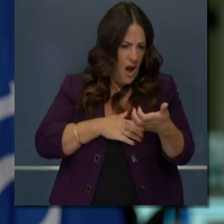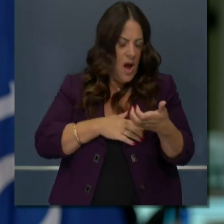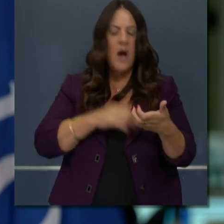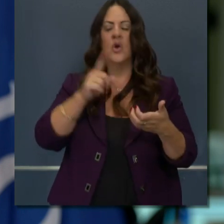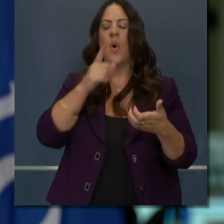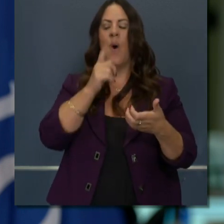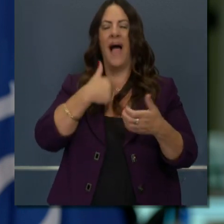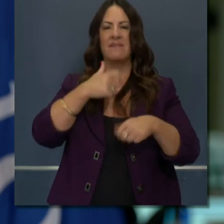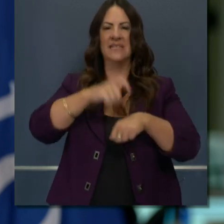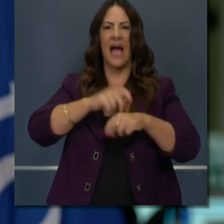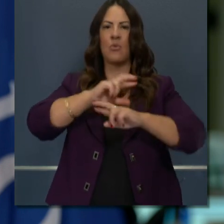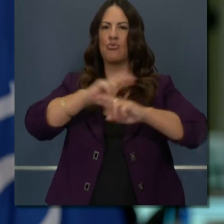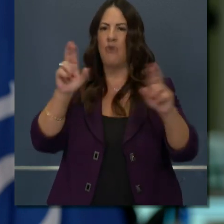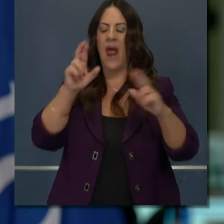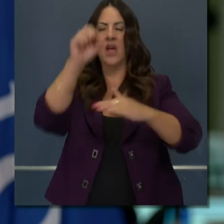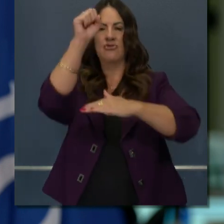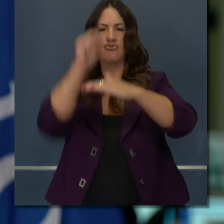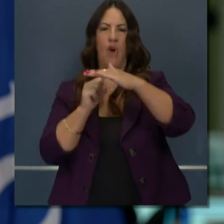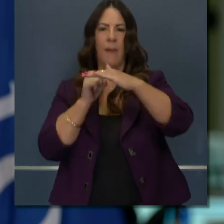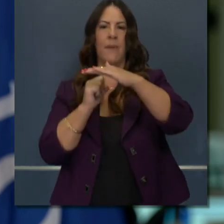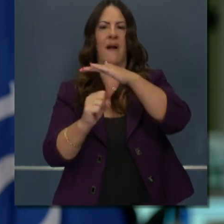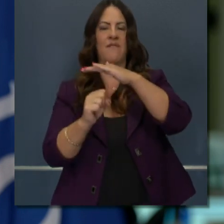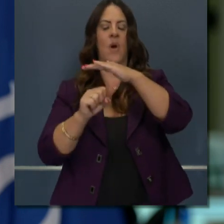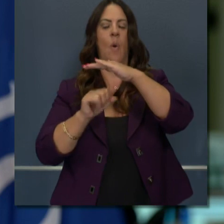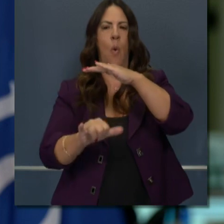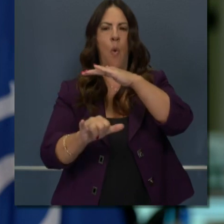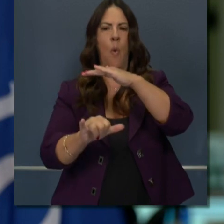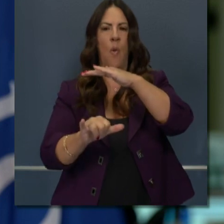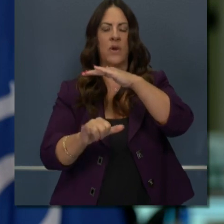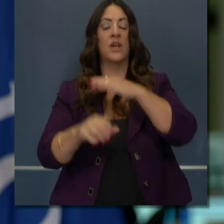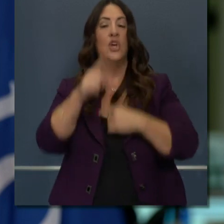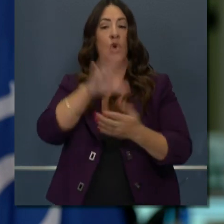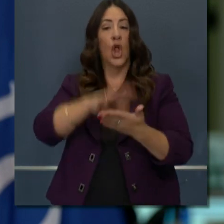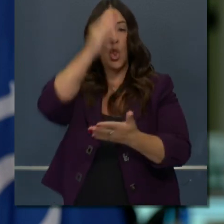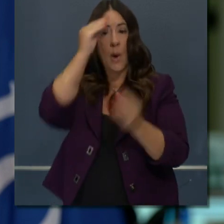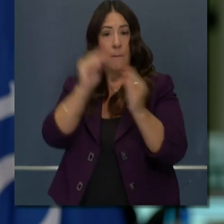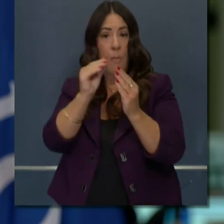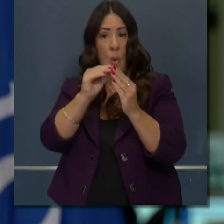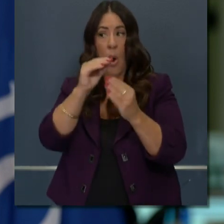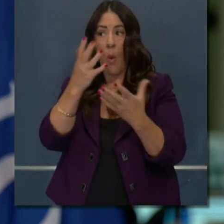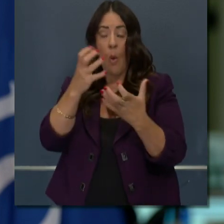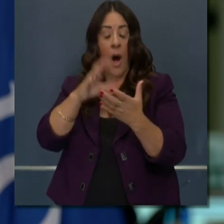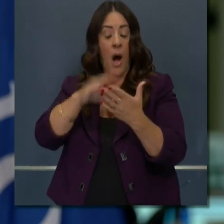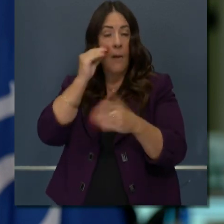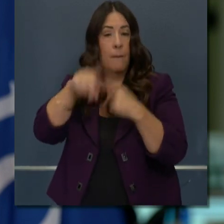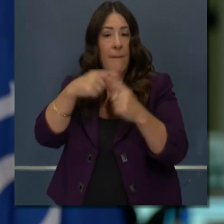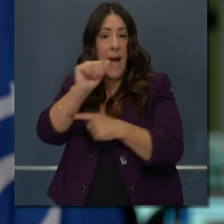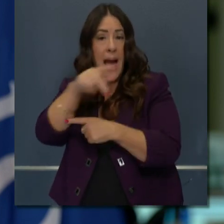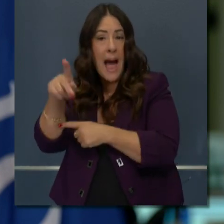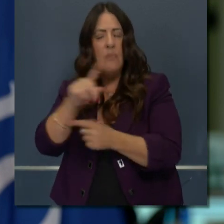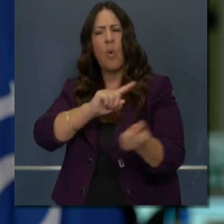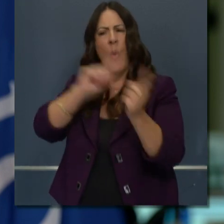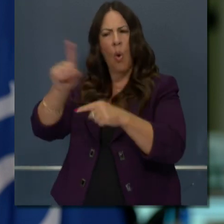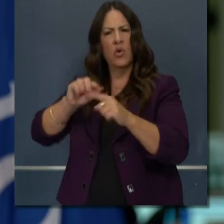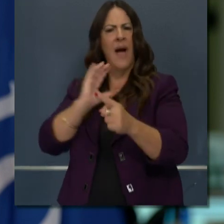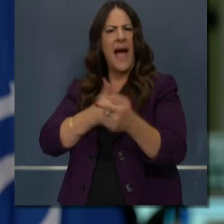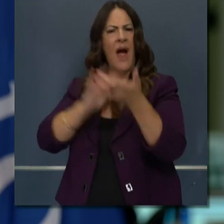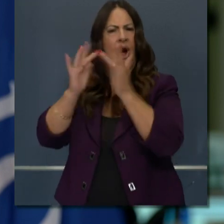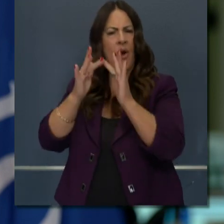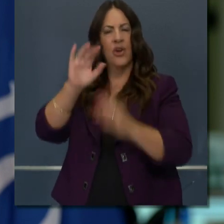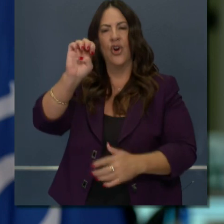to drop, cover, and hold on. You can learn more about the MyShake app by visiting our website,